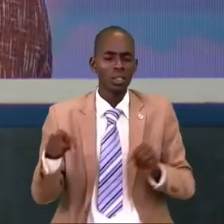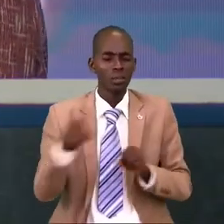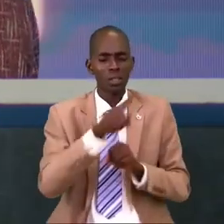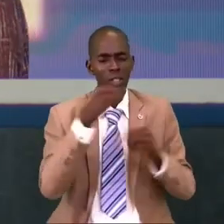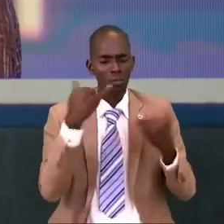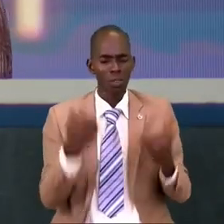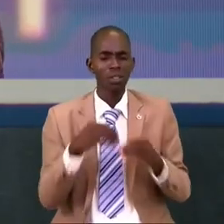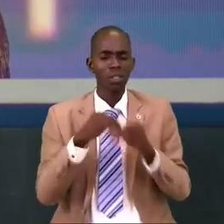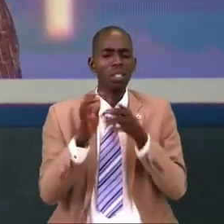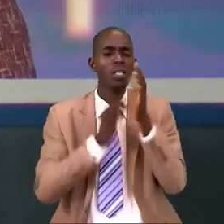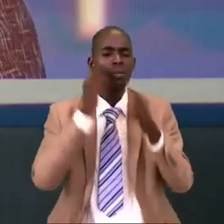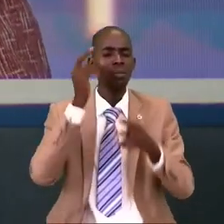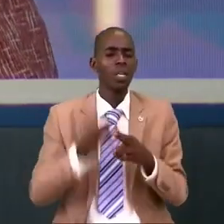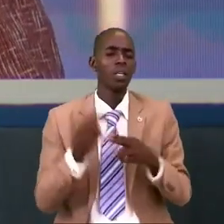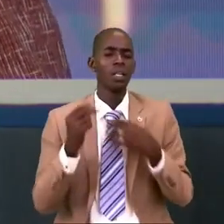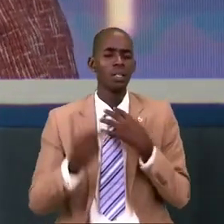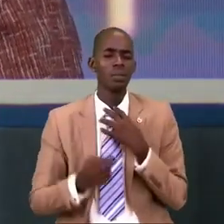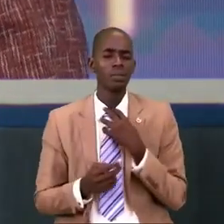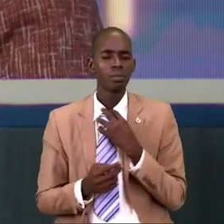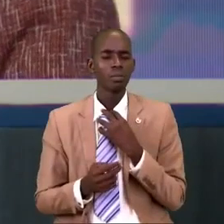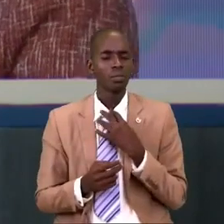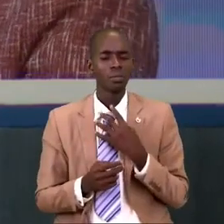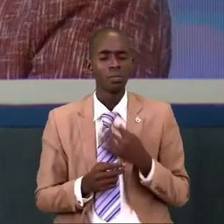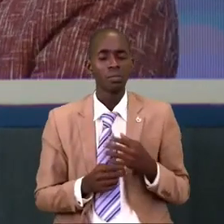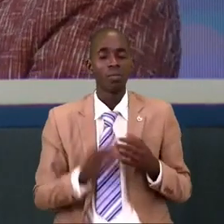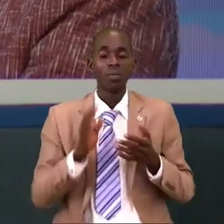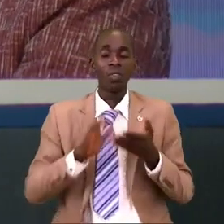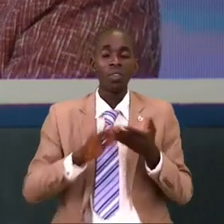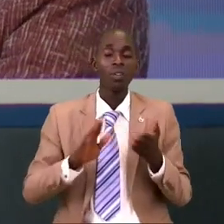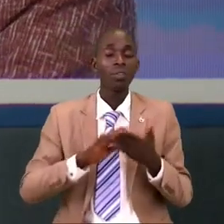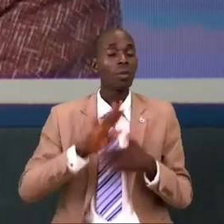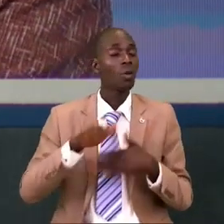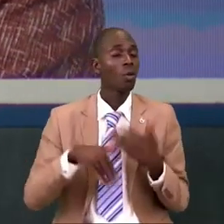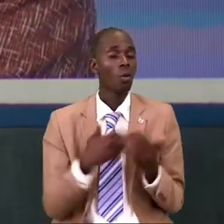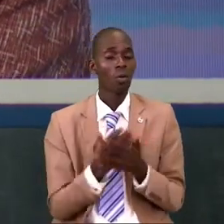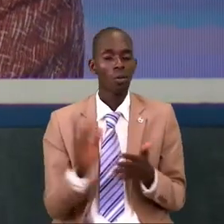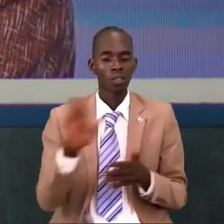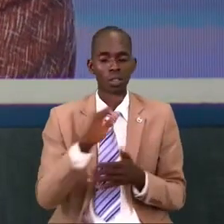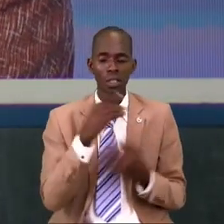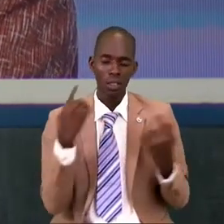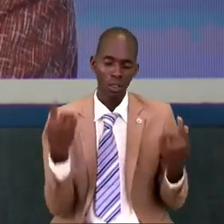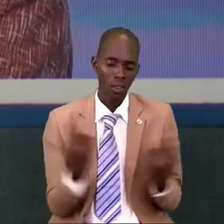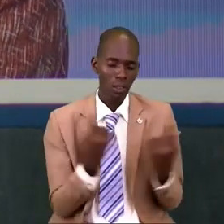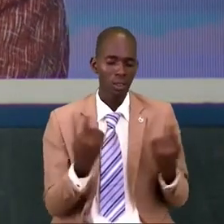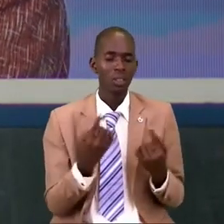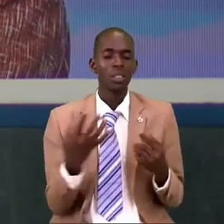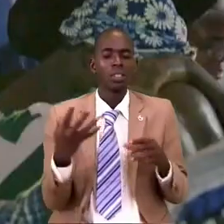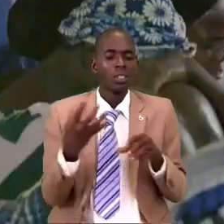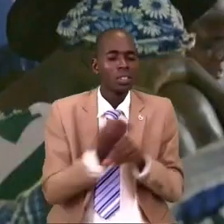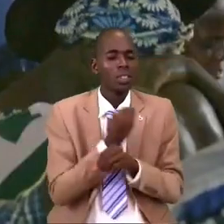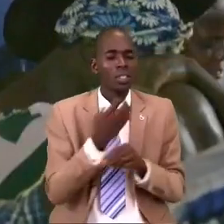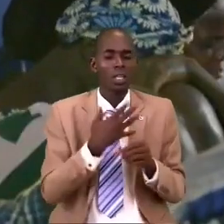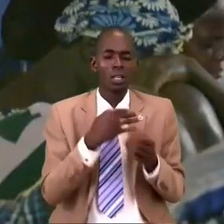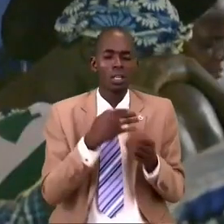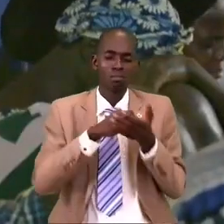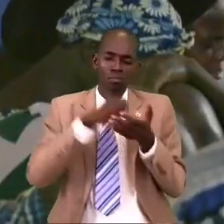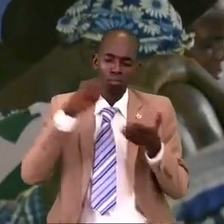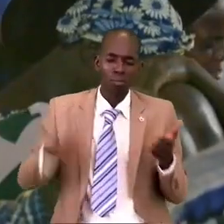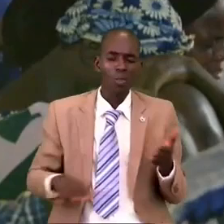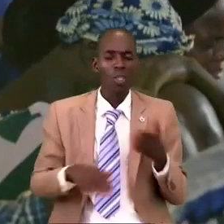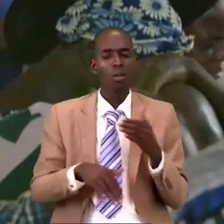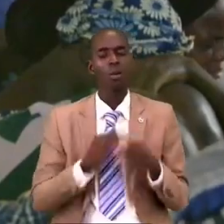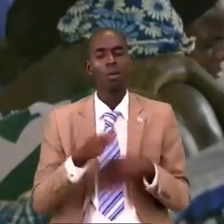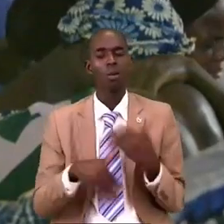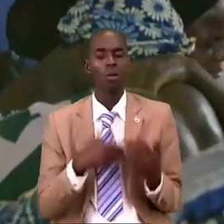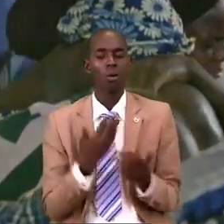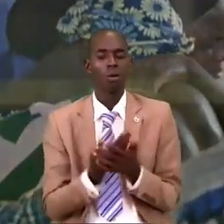blot away all the condemnation, all the guilt in their lives in Jesus' name. Amen.